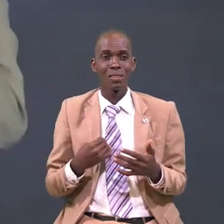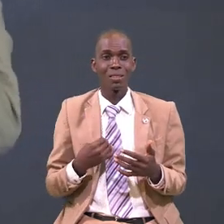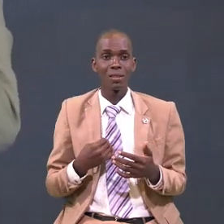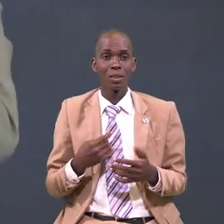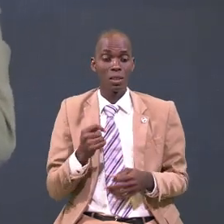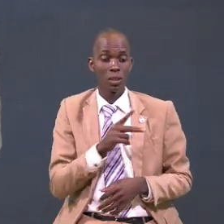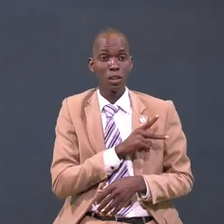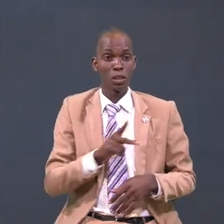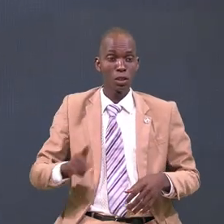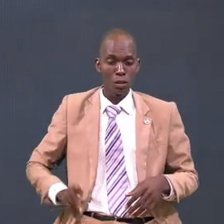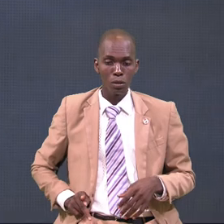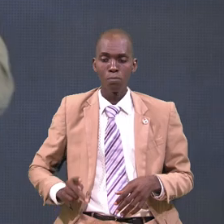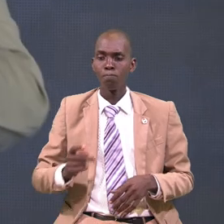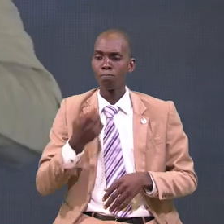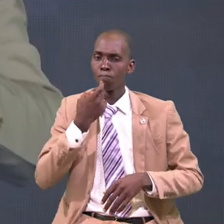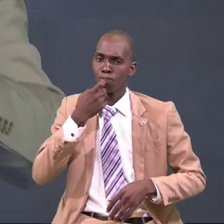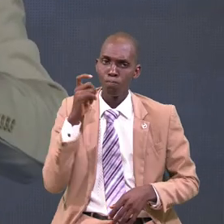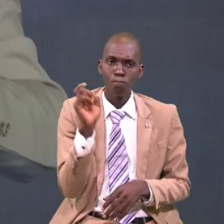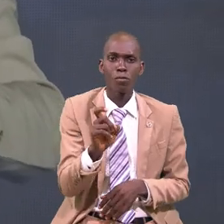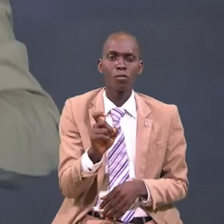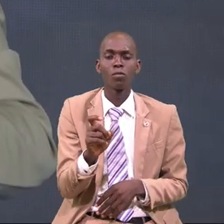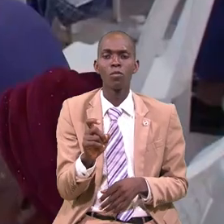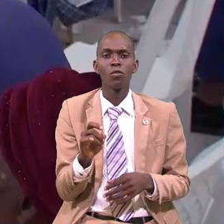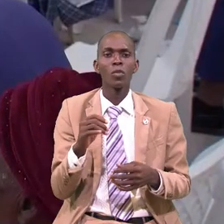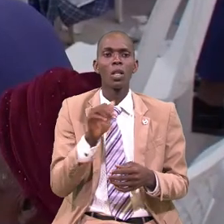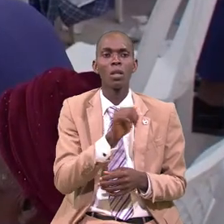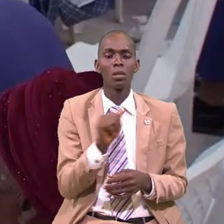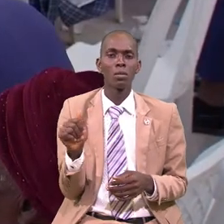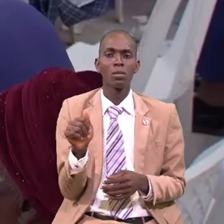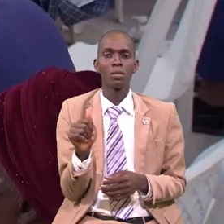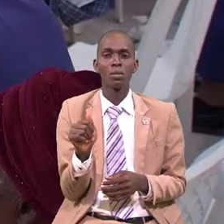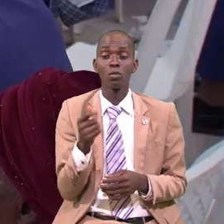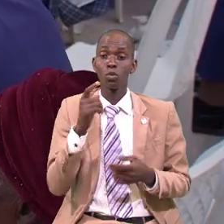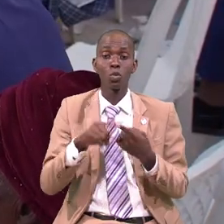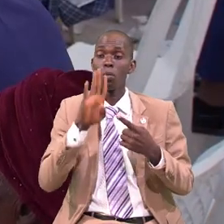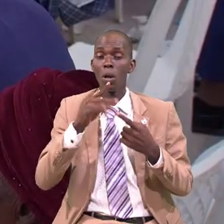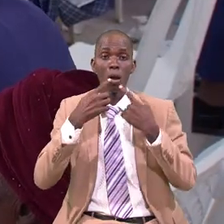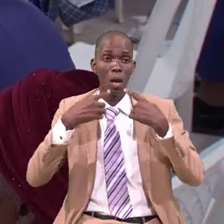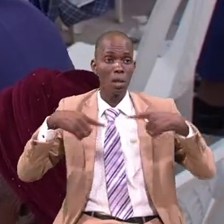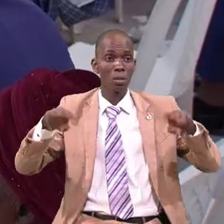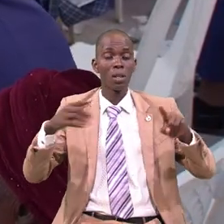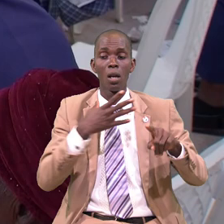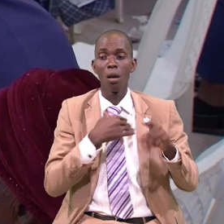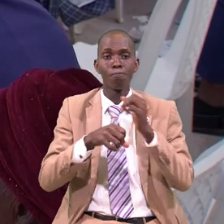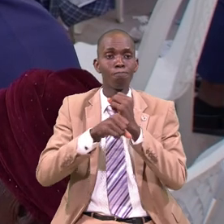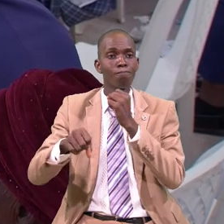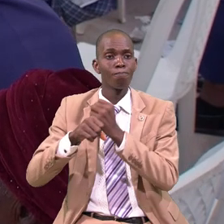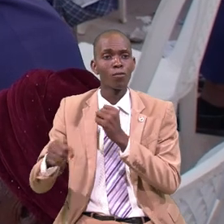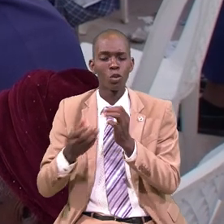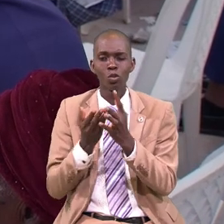caused it to be proclaimed and published